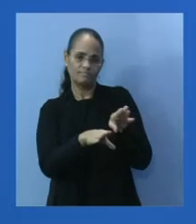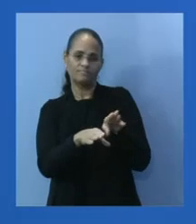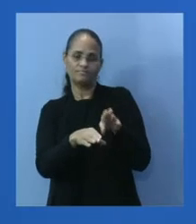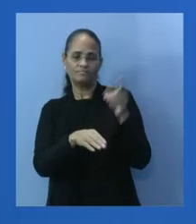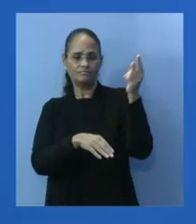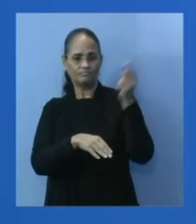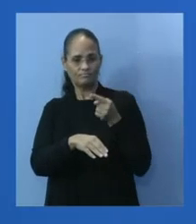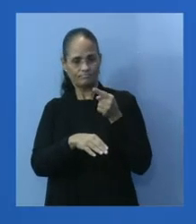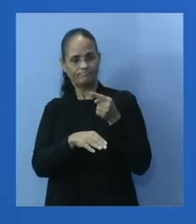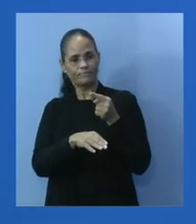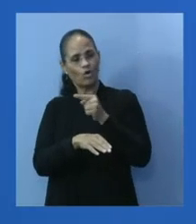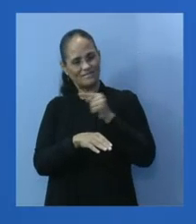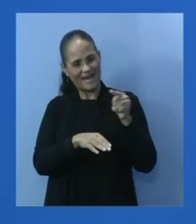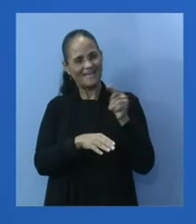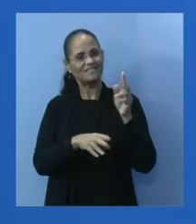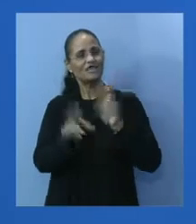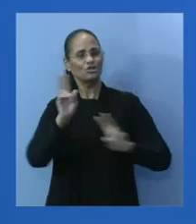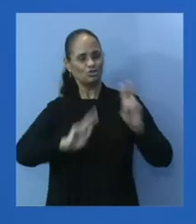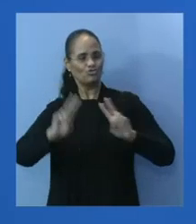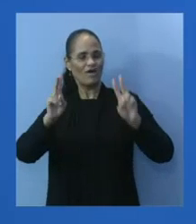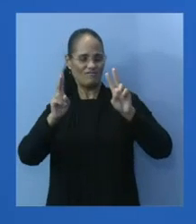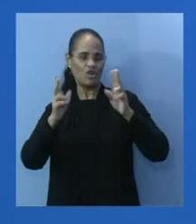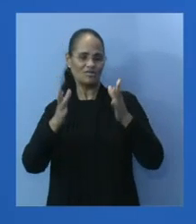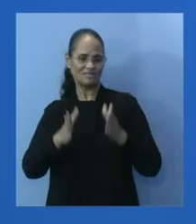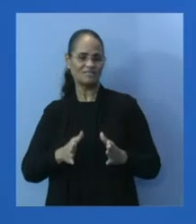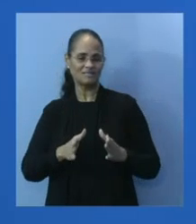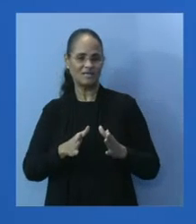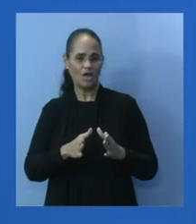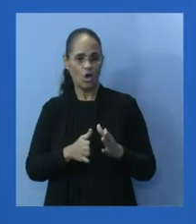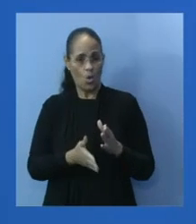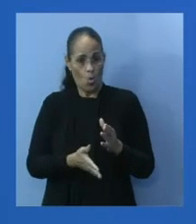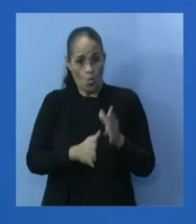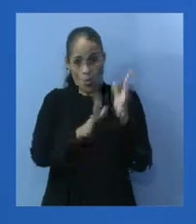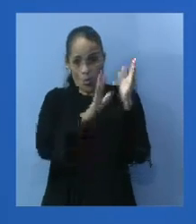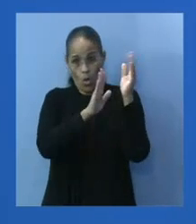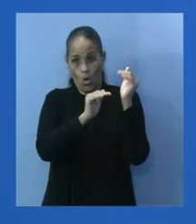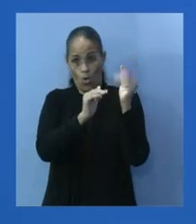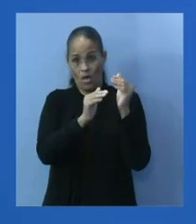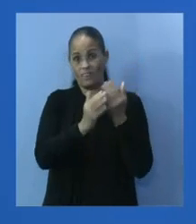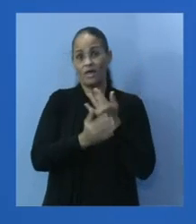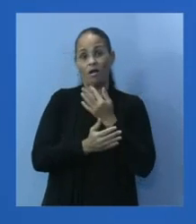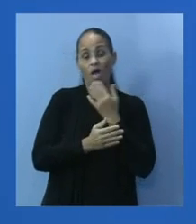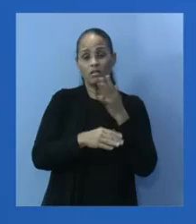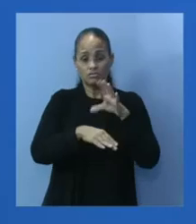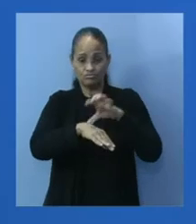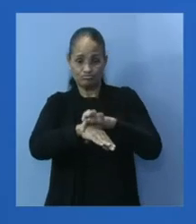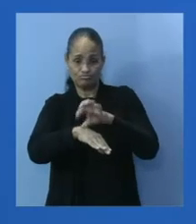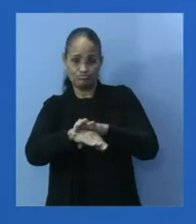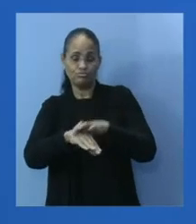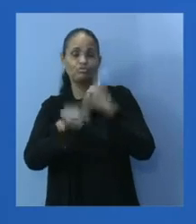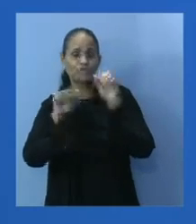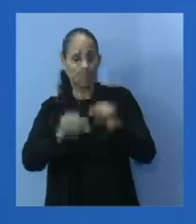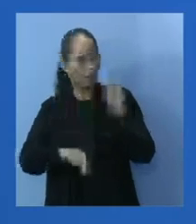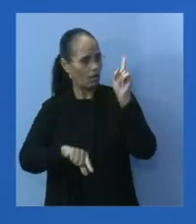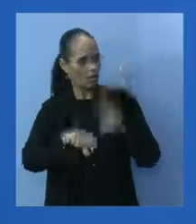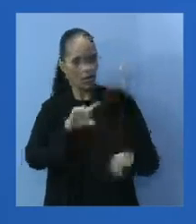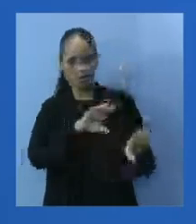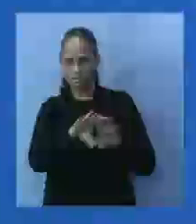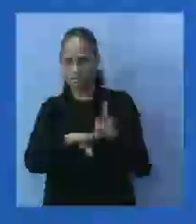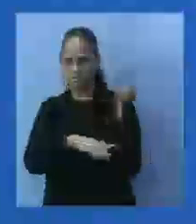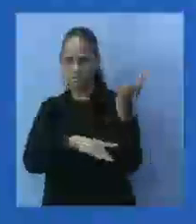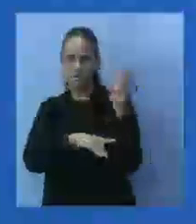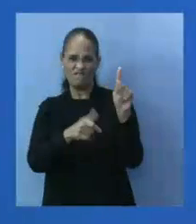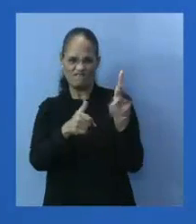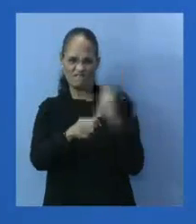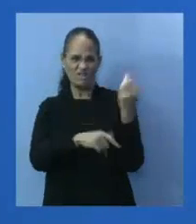www.gov.bm/coronavirus-travelers. We hope the series of colored wristbands will help travelers know what they can and cannot do during their first 14 days in